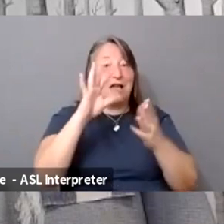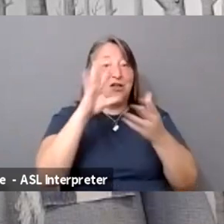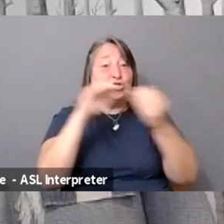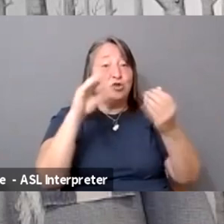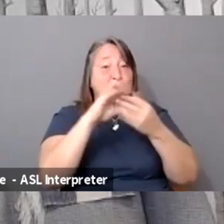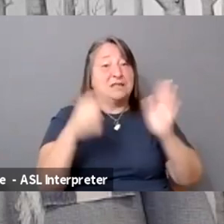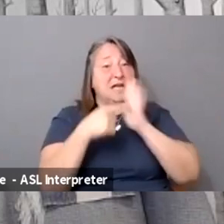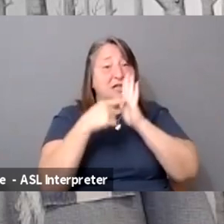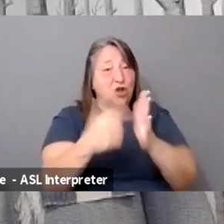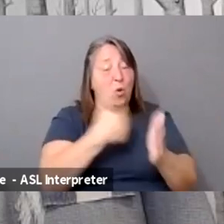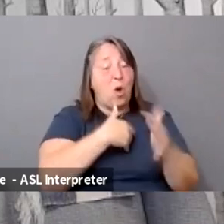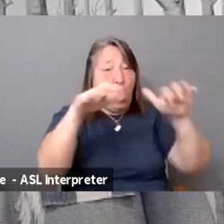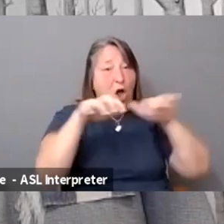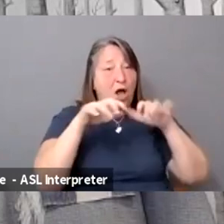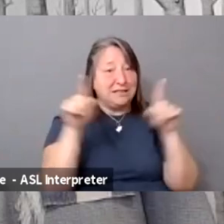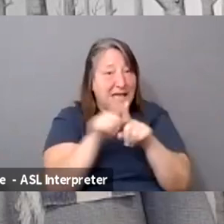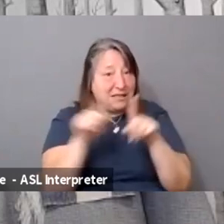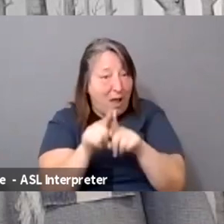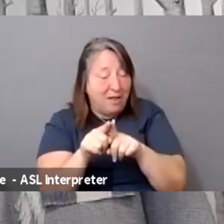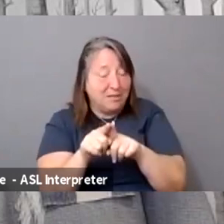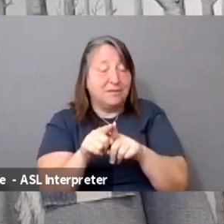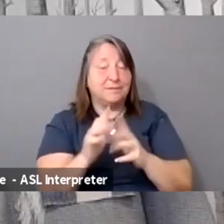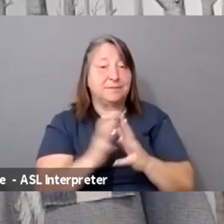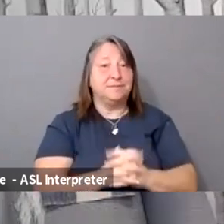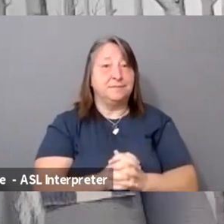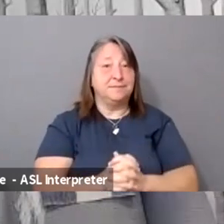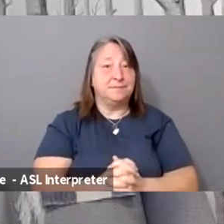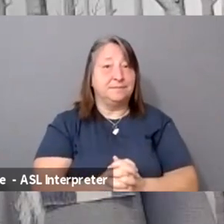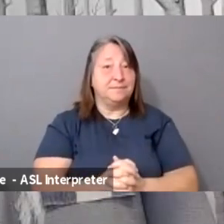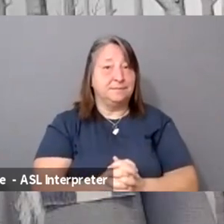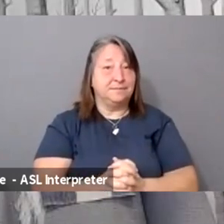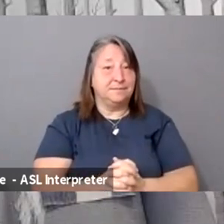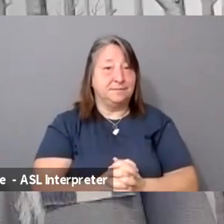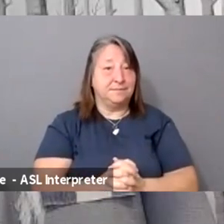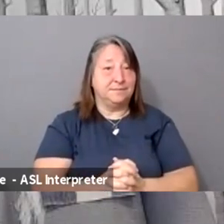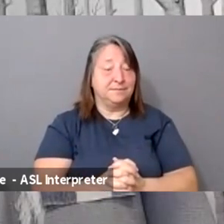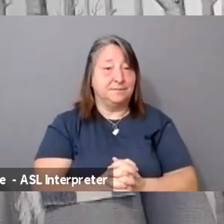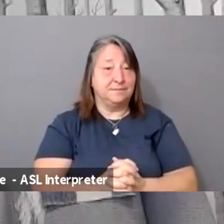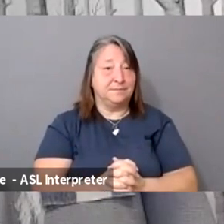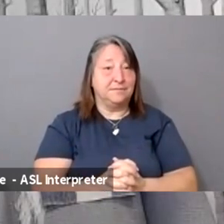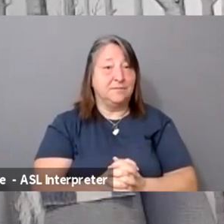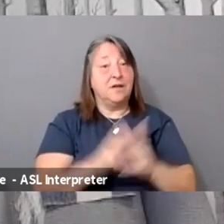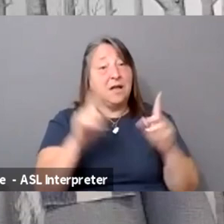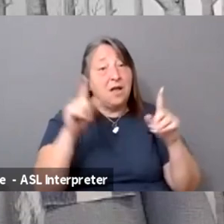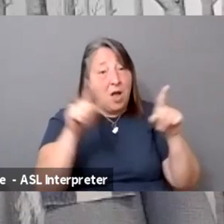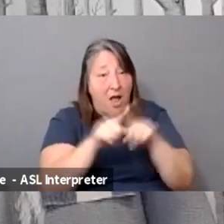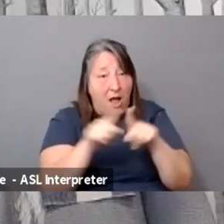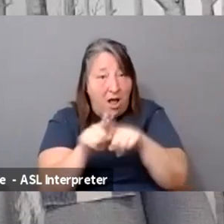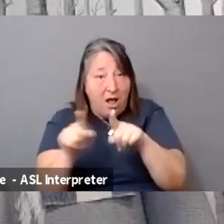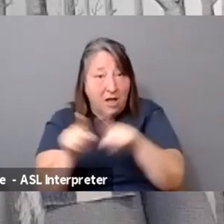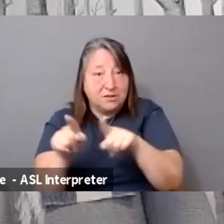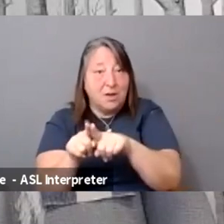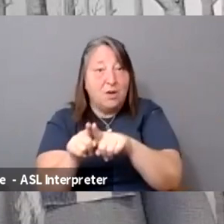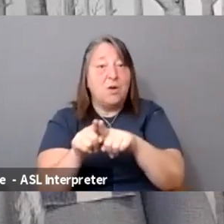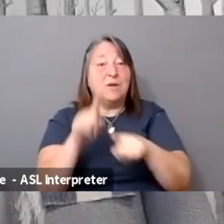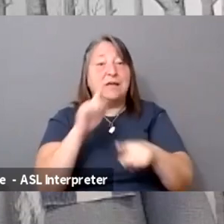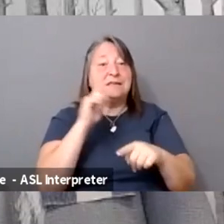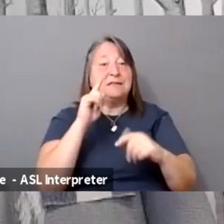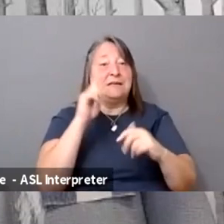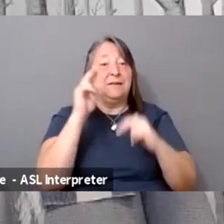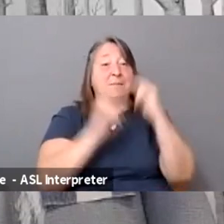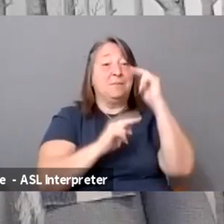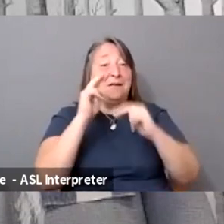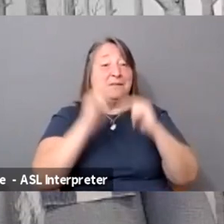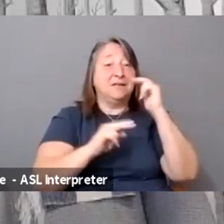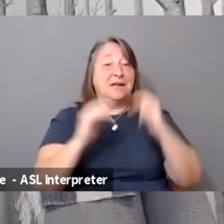audiences as well. And connected to that is the building of our